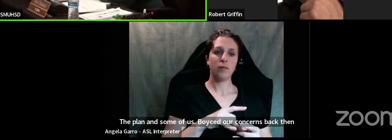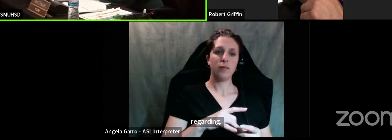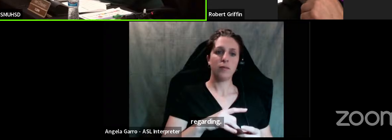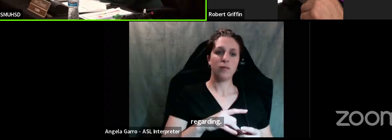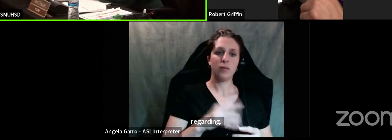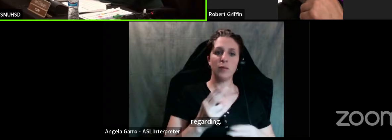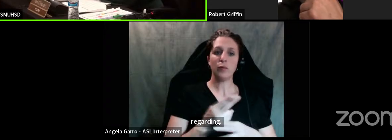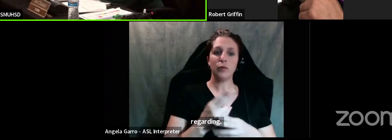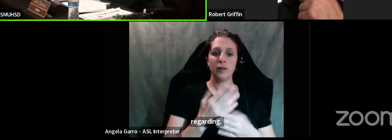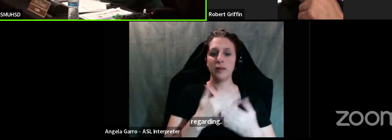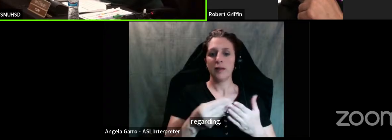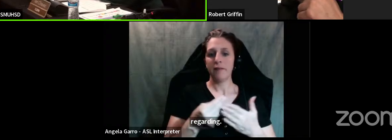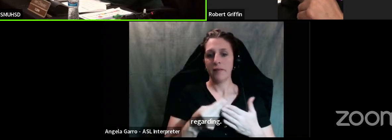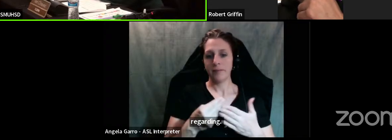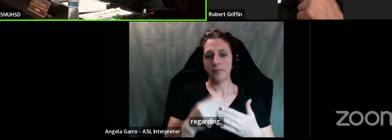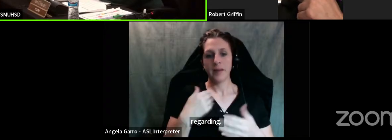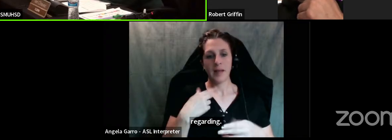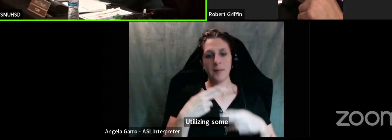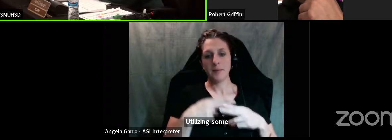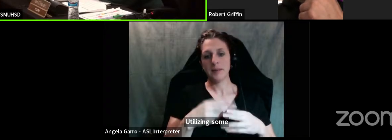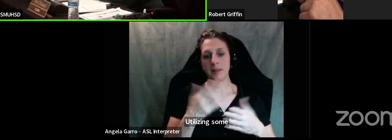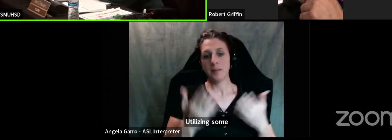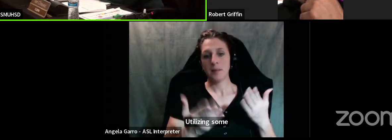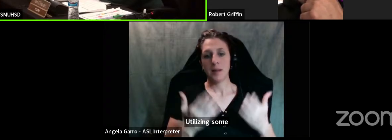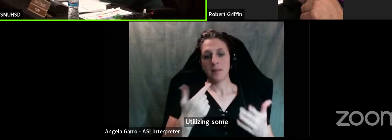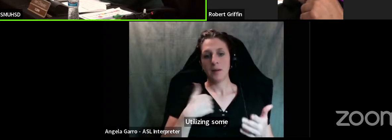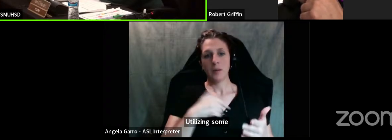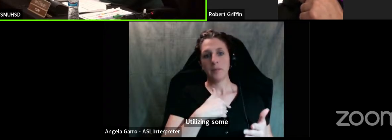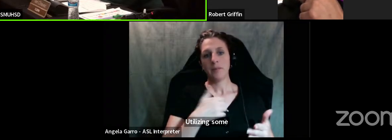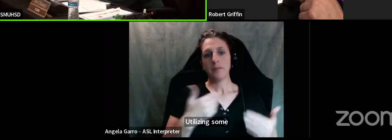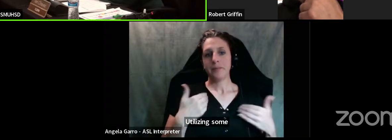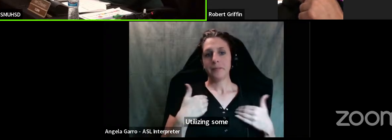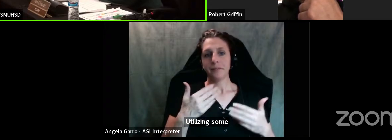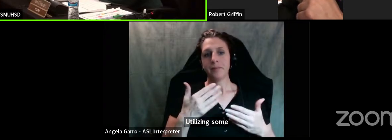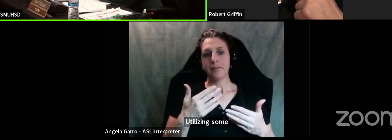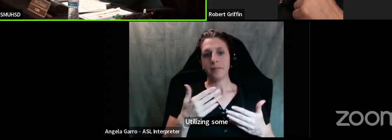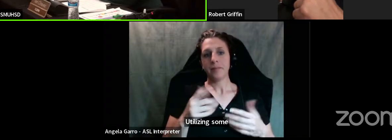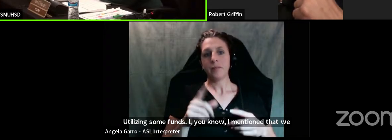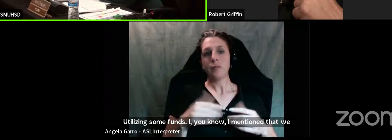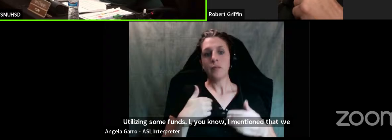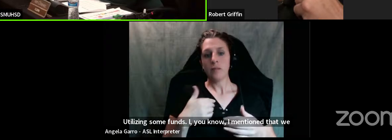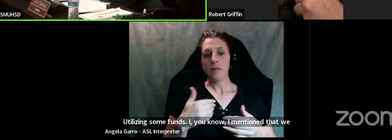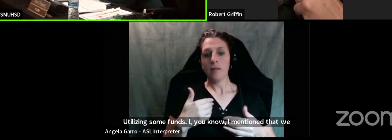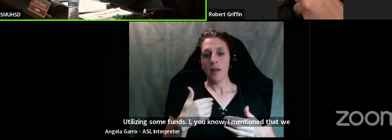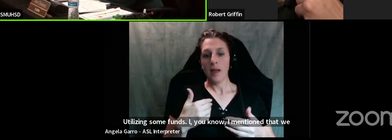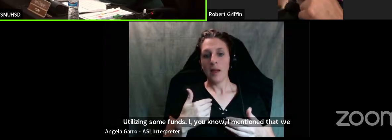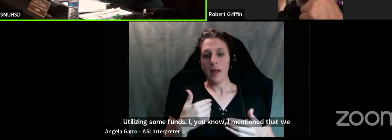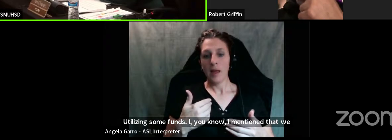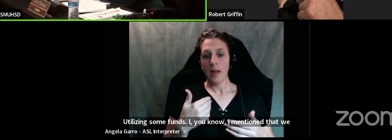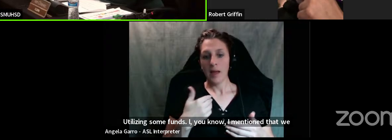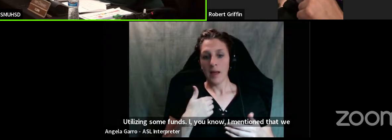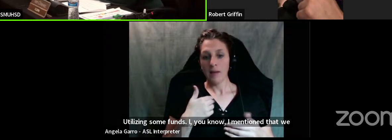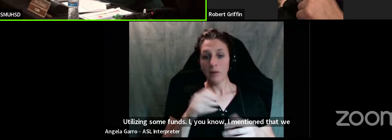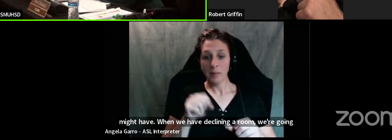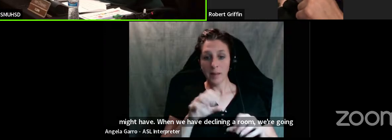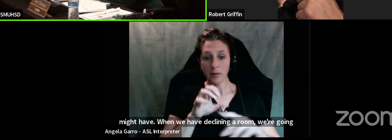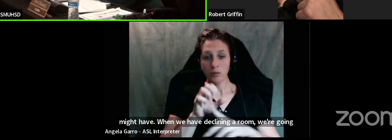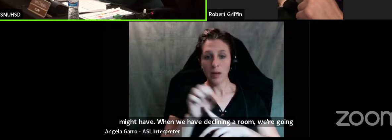utilizing some funds. I mentioned that we might have when we have declining enrollment, we're going to be able to capture some of